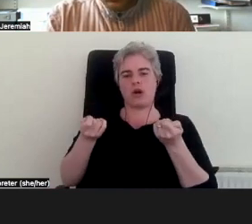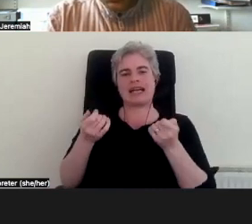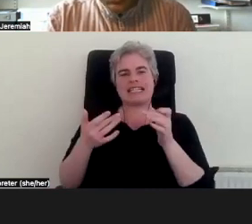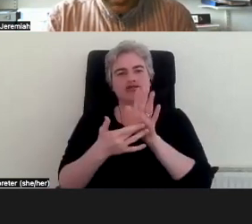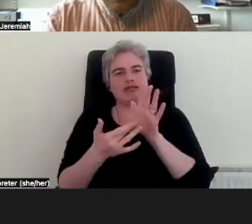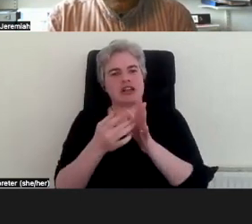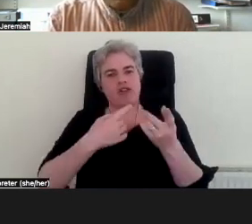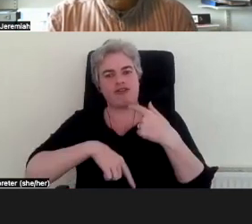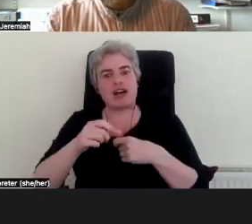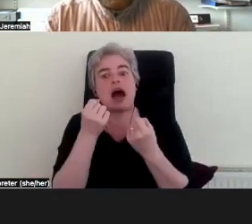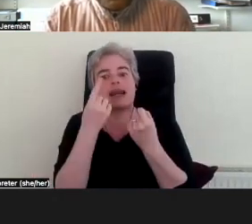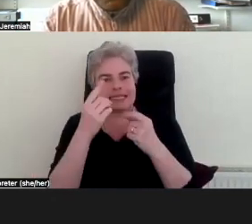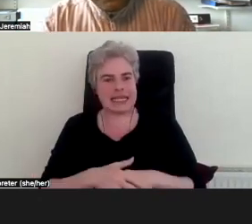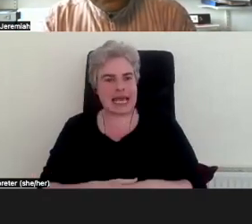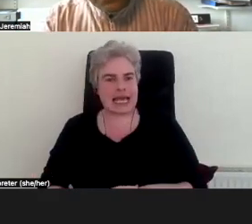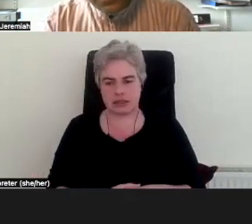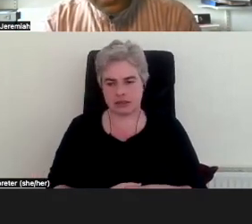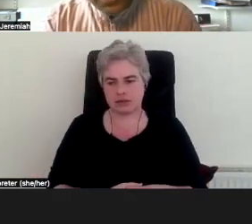to understand.